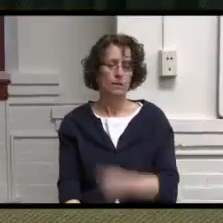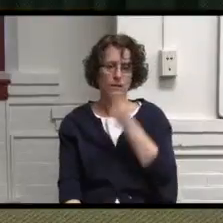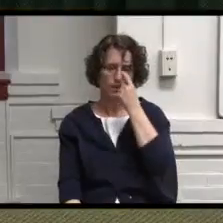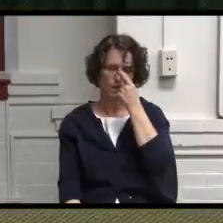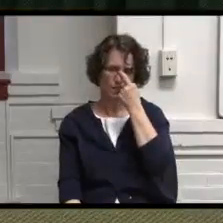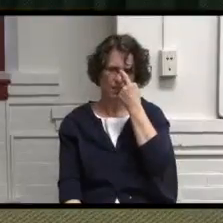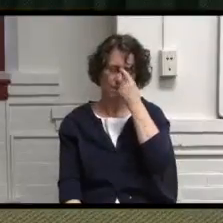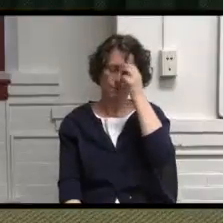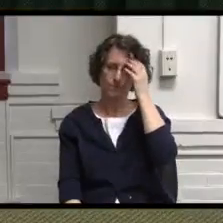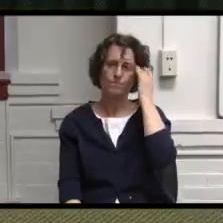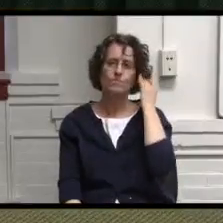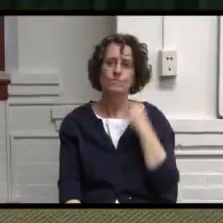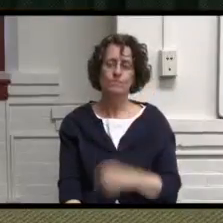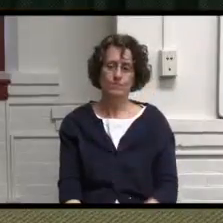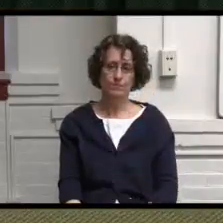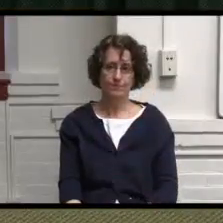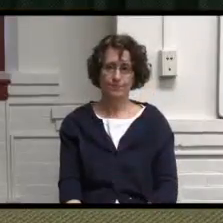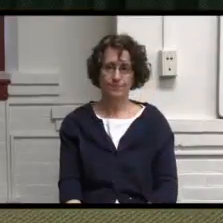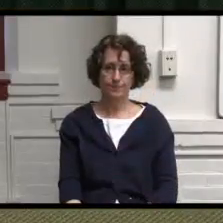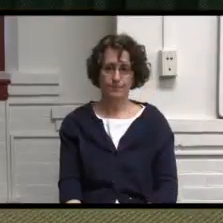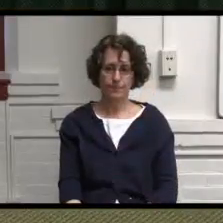to clarify,